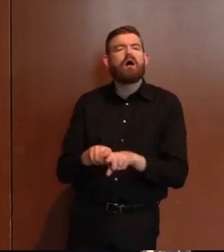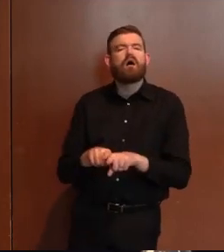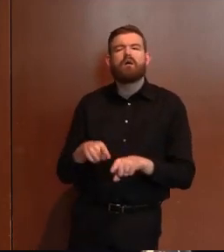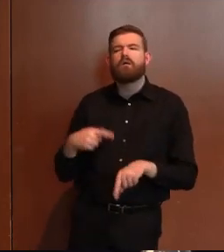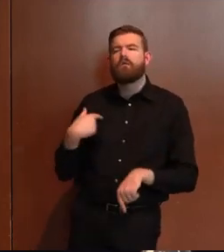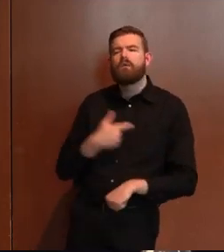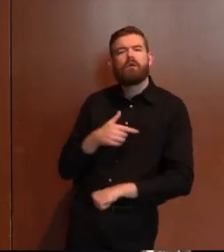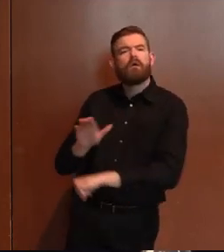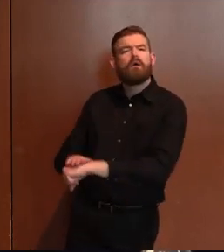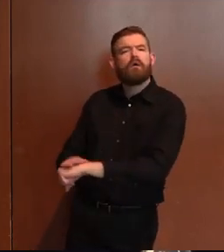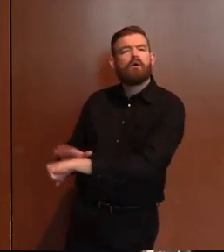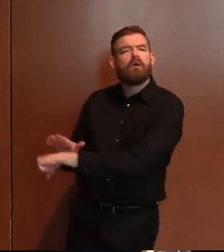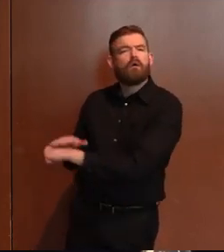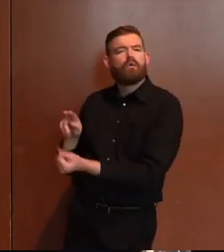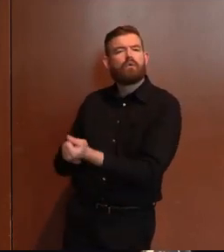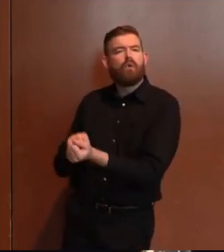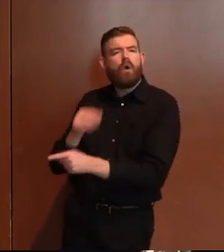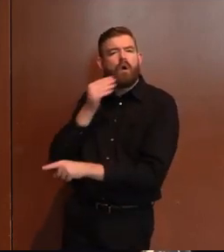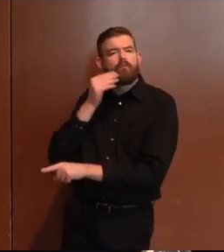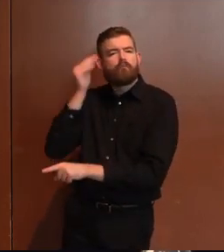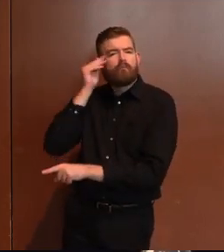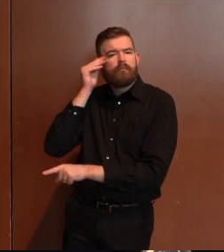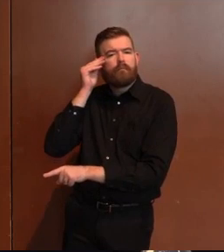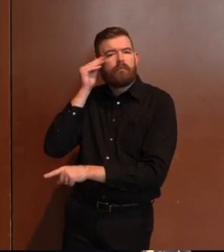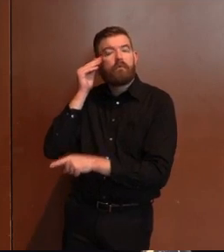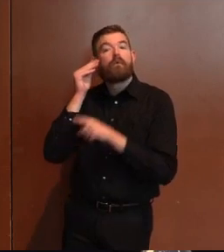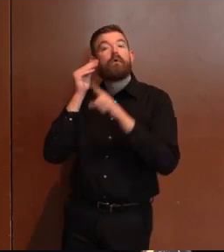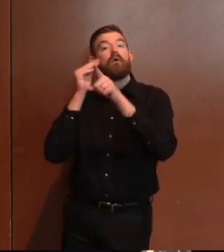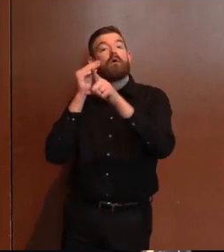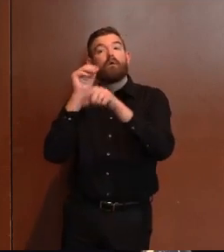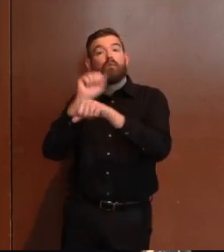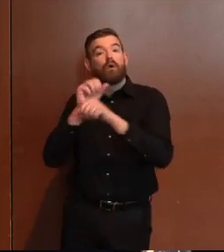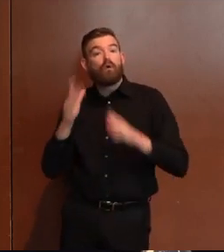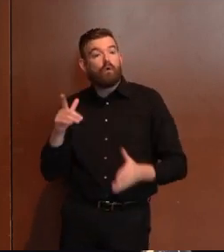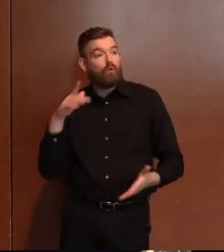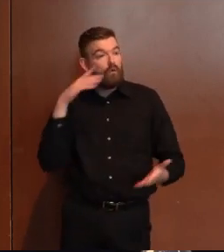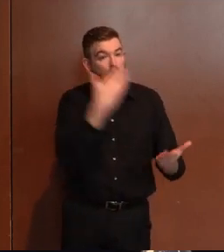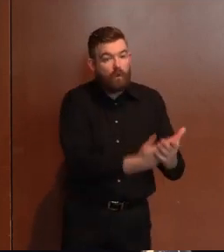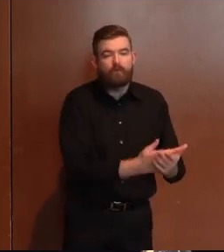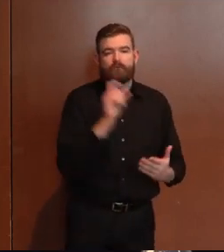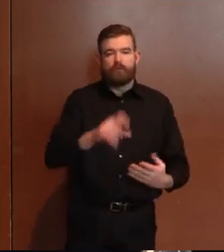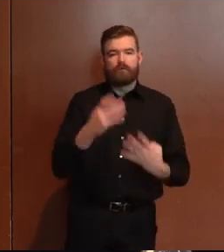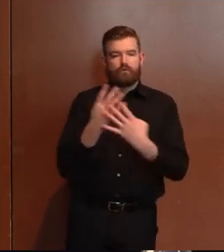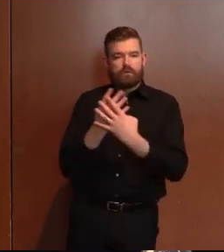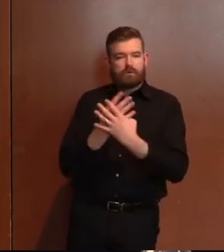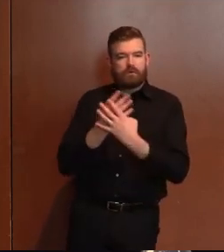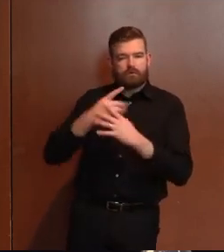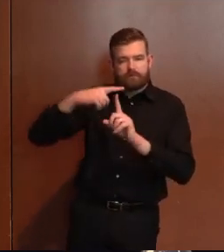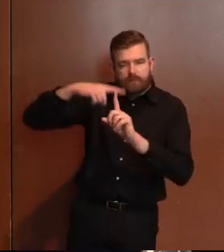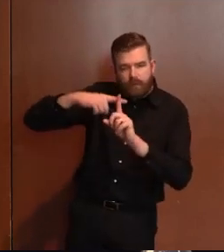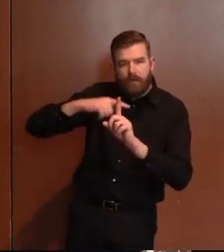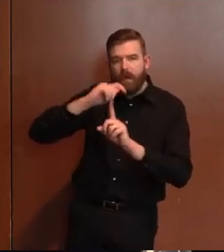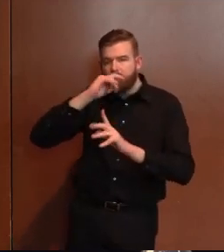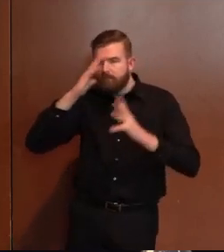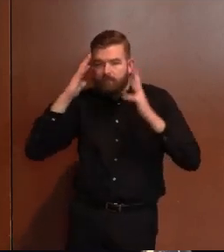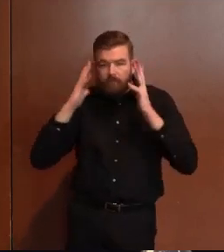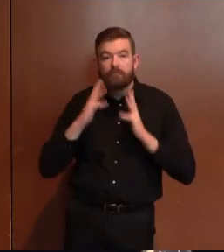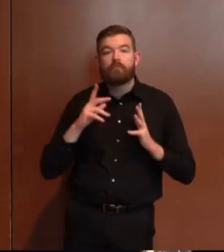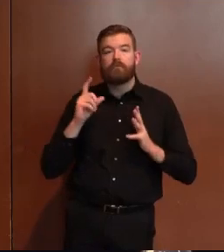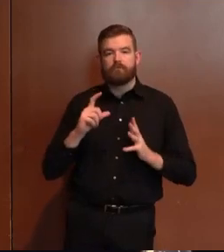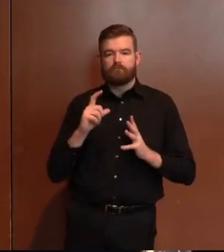should be screened on their way in. They should be wearing protective masks to protect, actually,